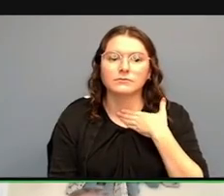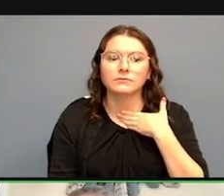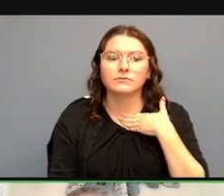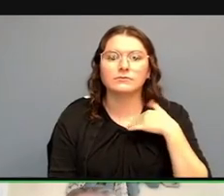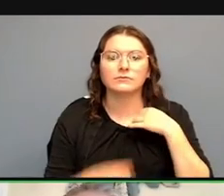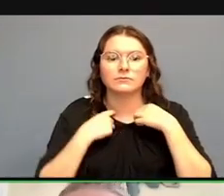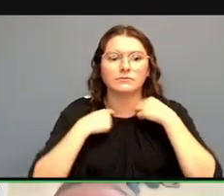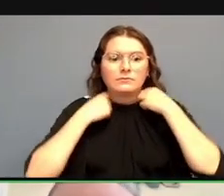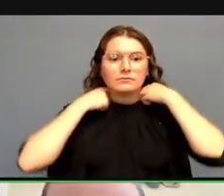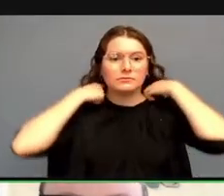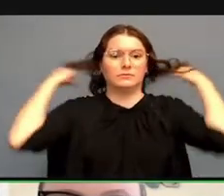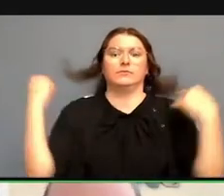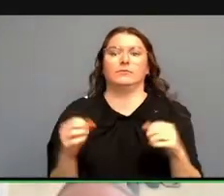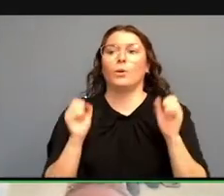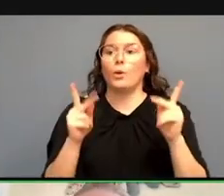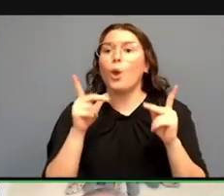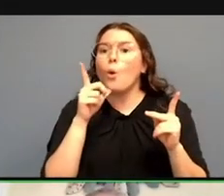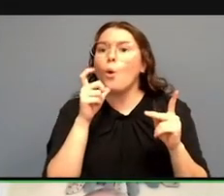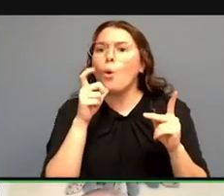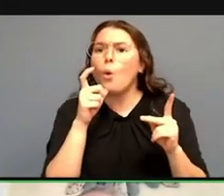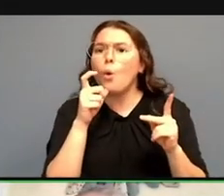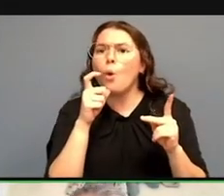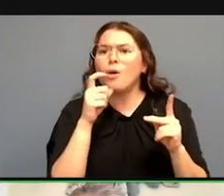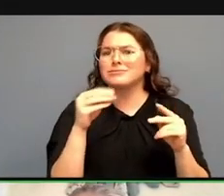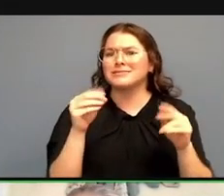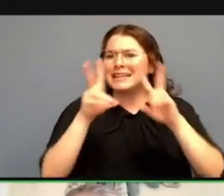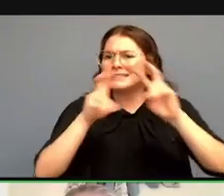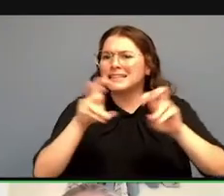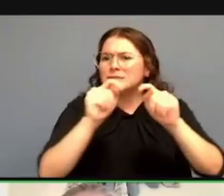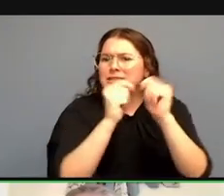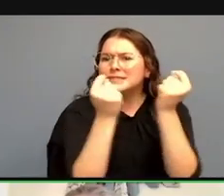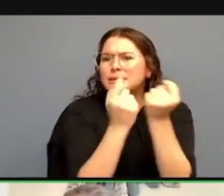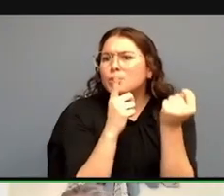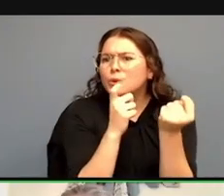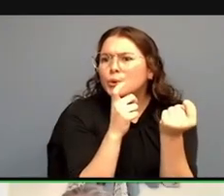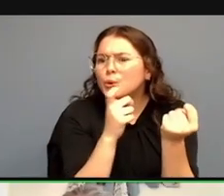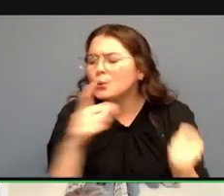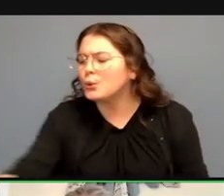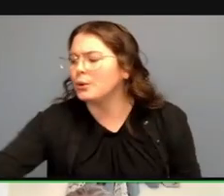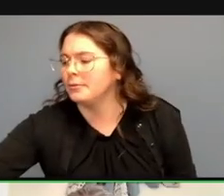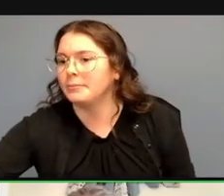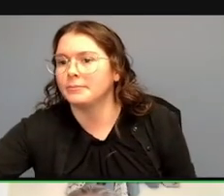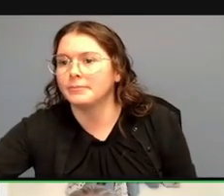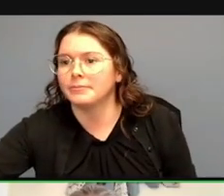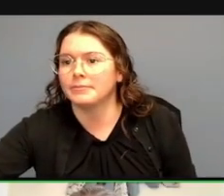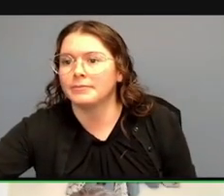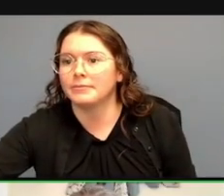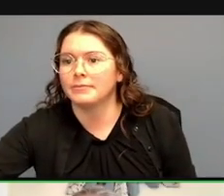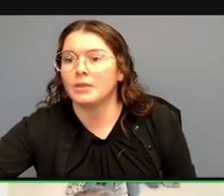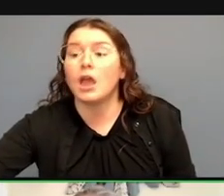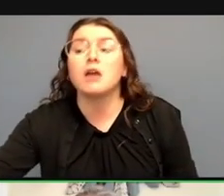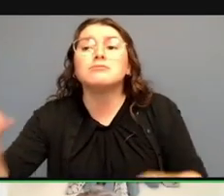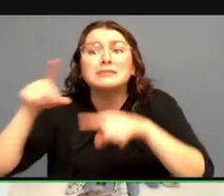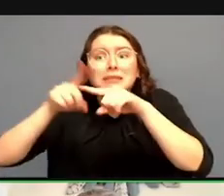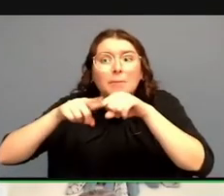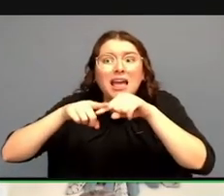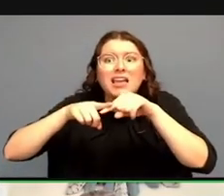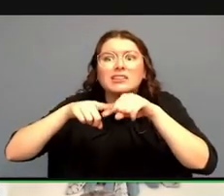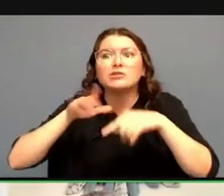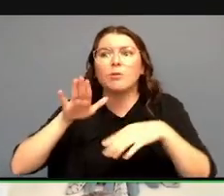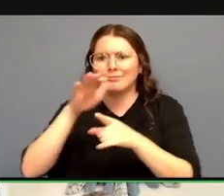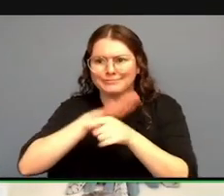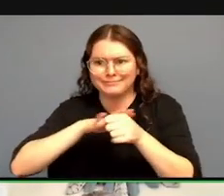Okay, so who is on the assessment team? It depends on the areas of suspected disability. The